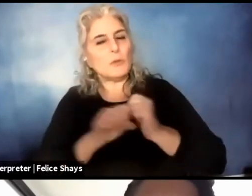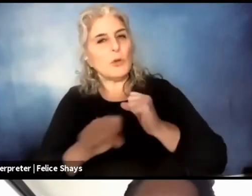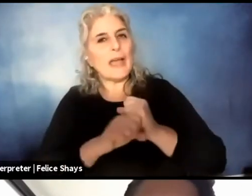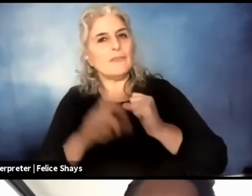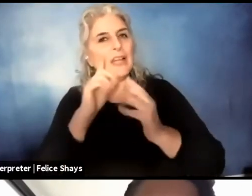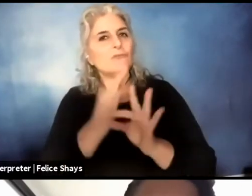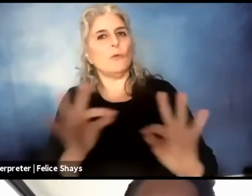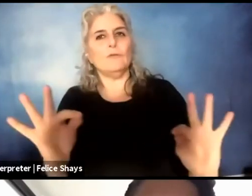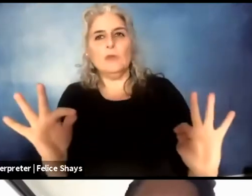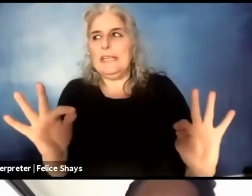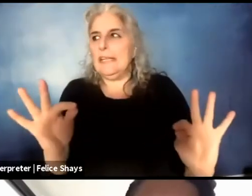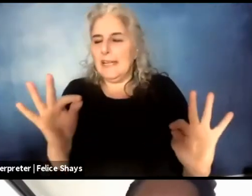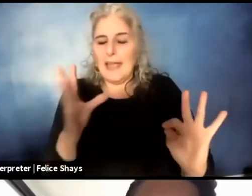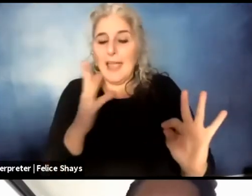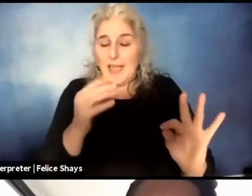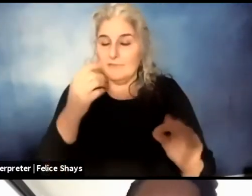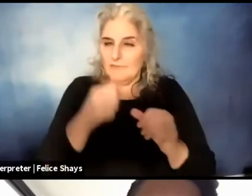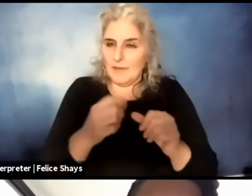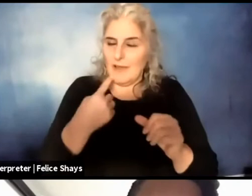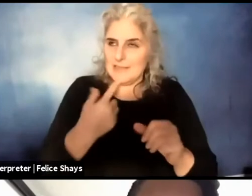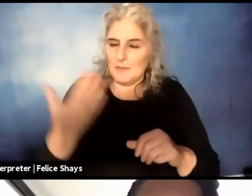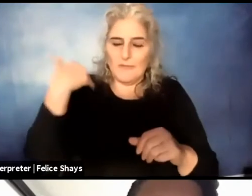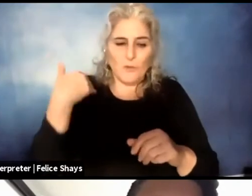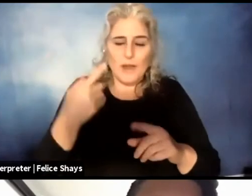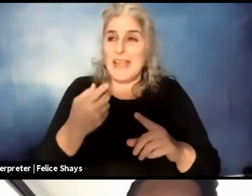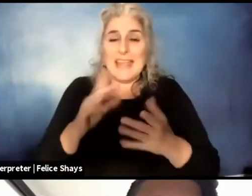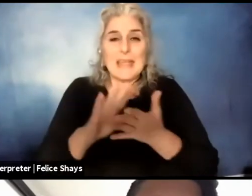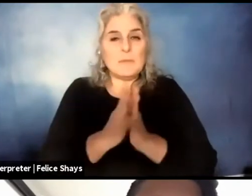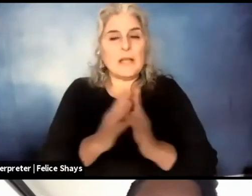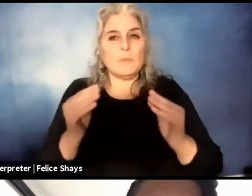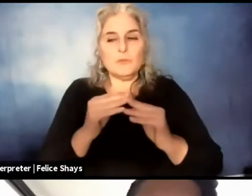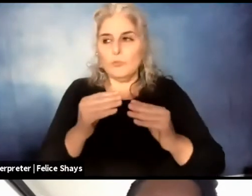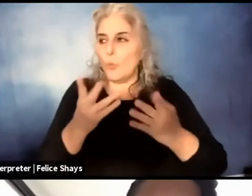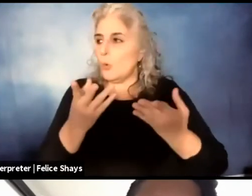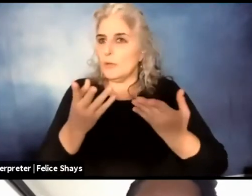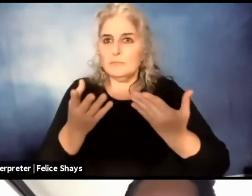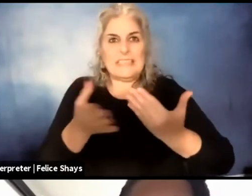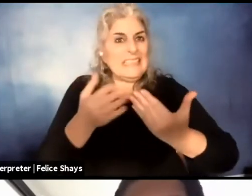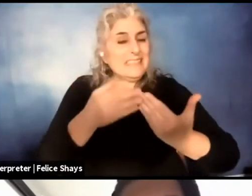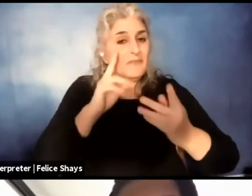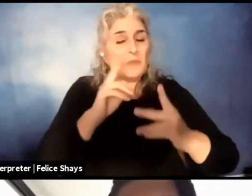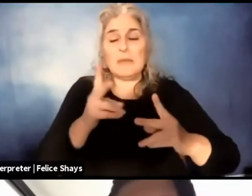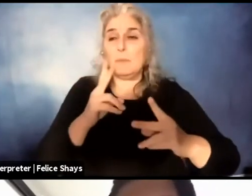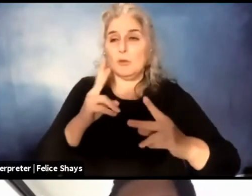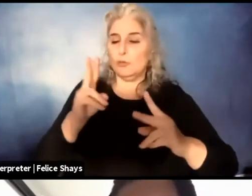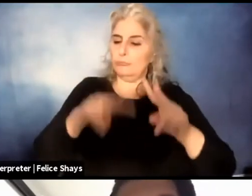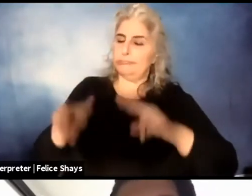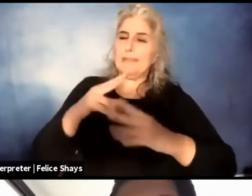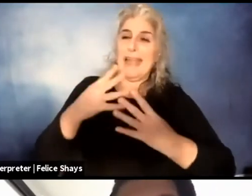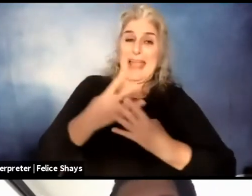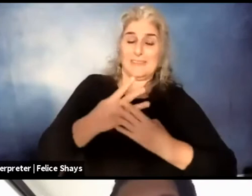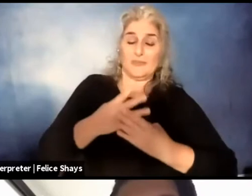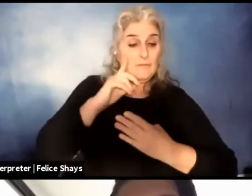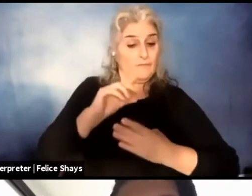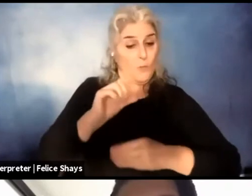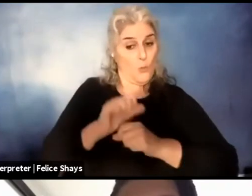it was really, yeah, as I said before, it was just like more, made it more accessible and made it like easier for people to screen clients, and like taking that away from